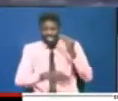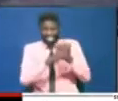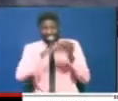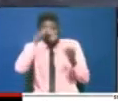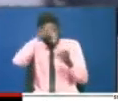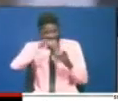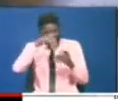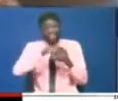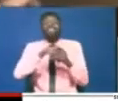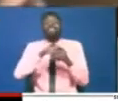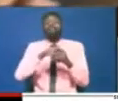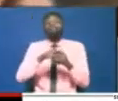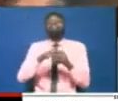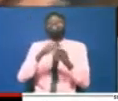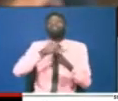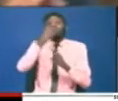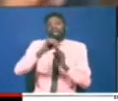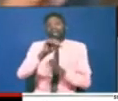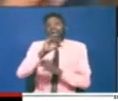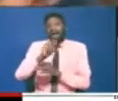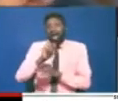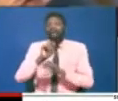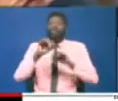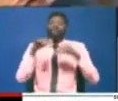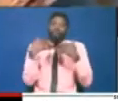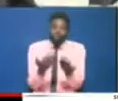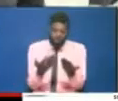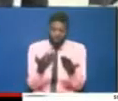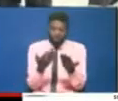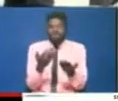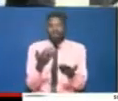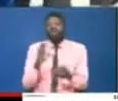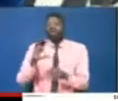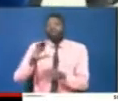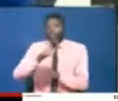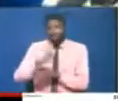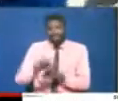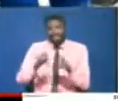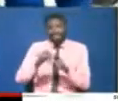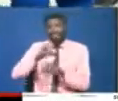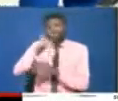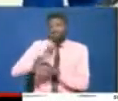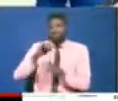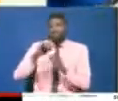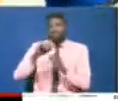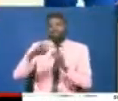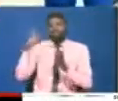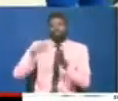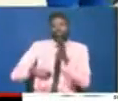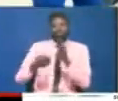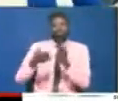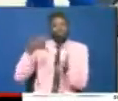regulations. Therefore, interest is excluded from the deductions. Reporting for Lunchtime News, I am Teresa Mutai.